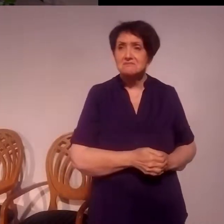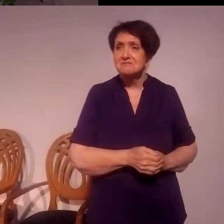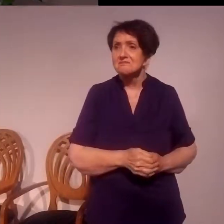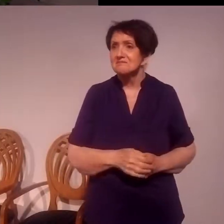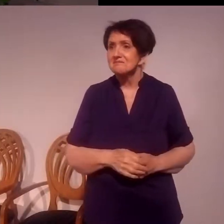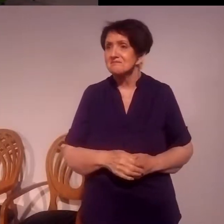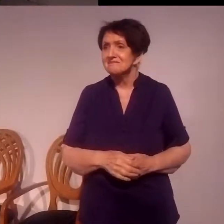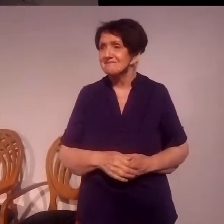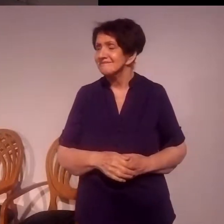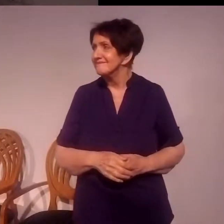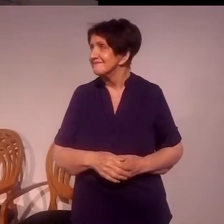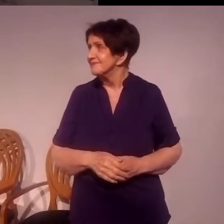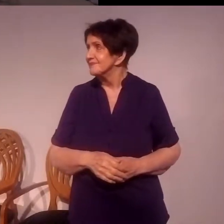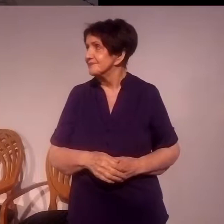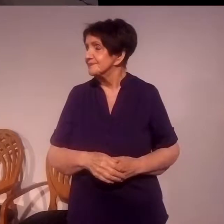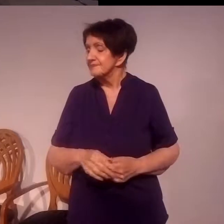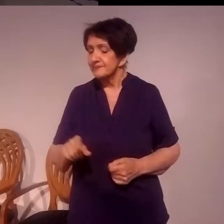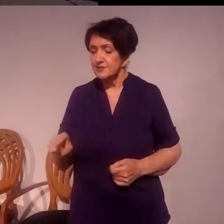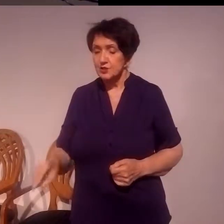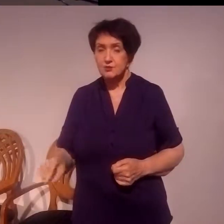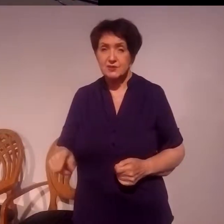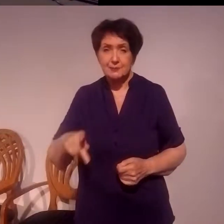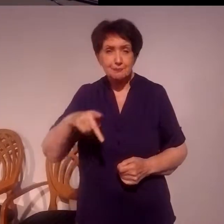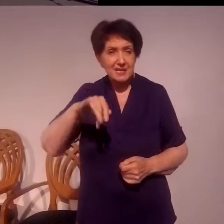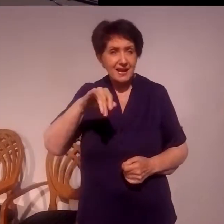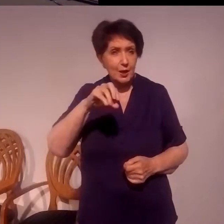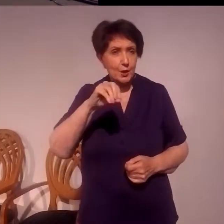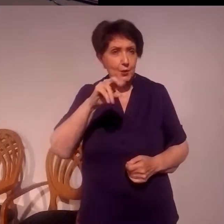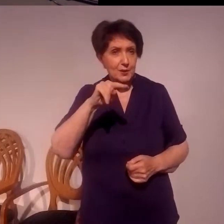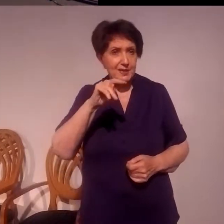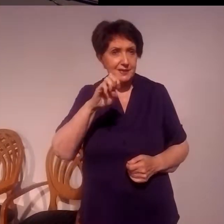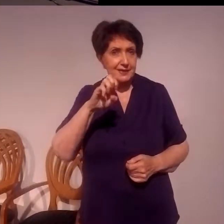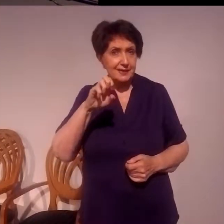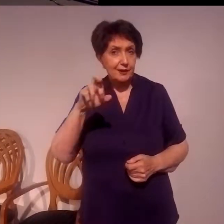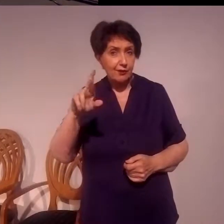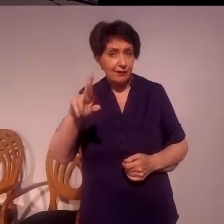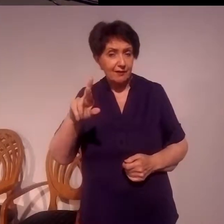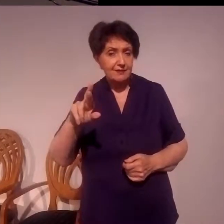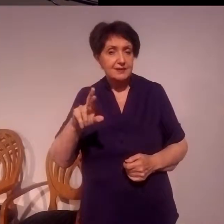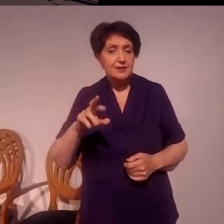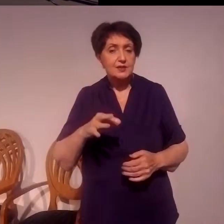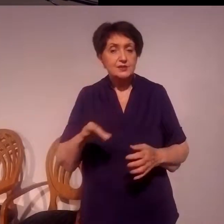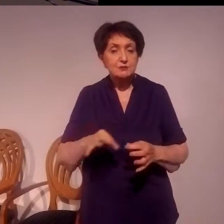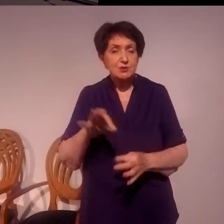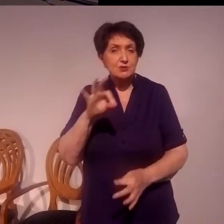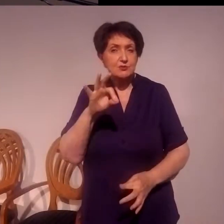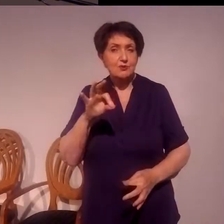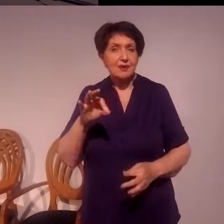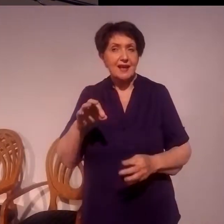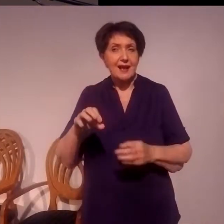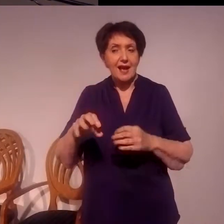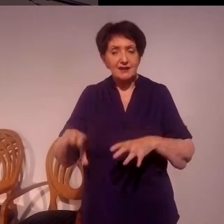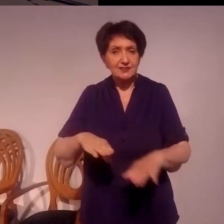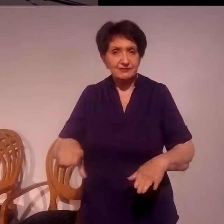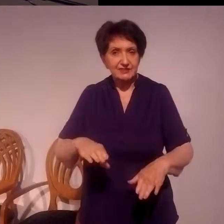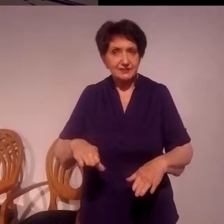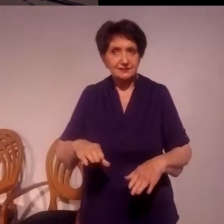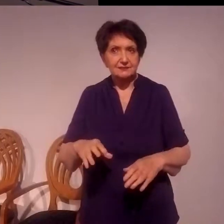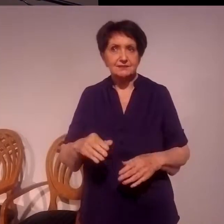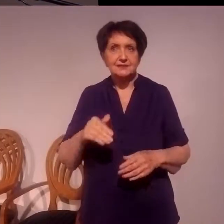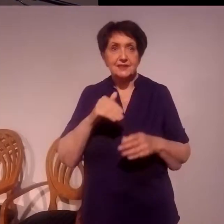Yes. And she was a pioneering model of spiritual activism in our